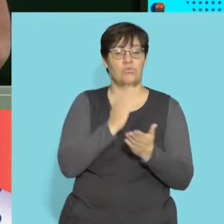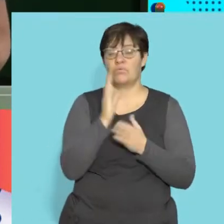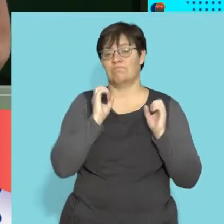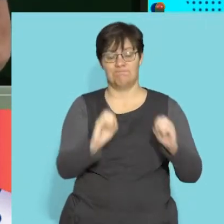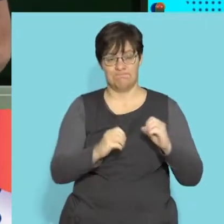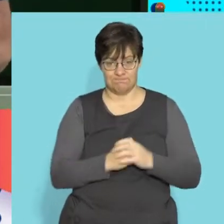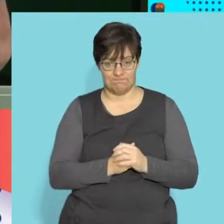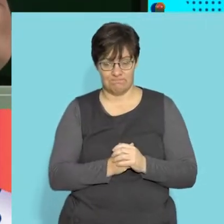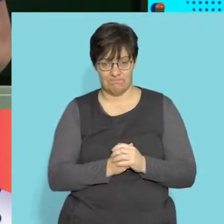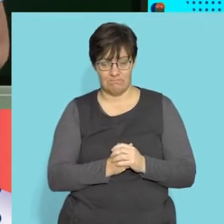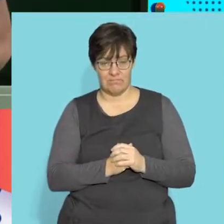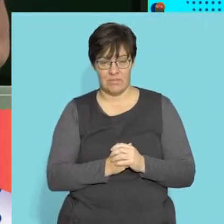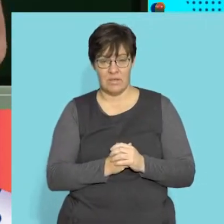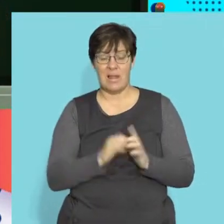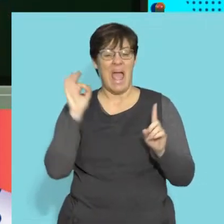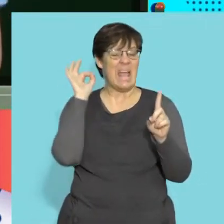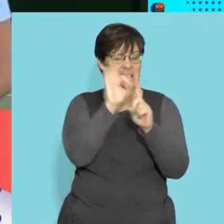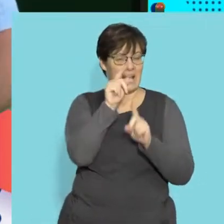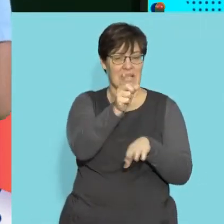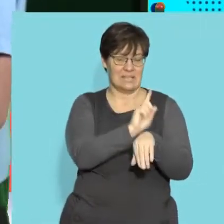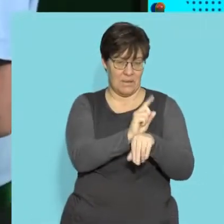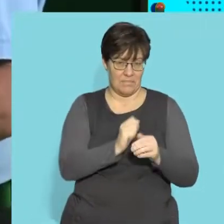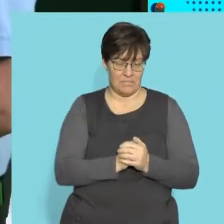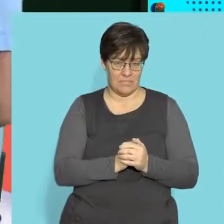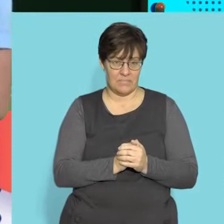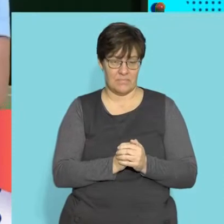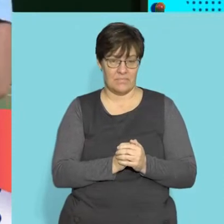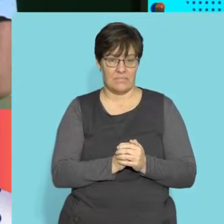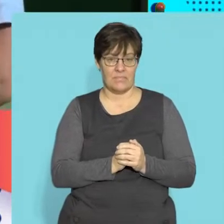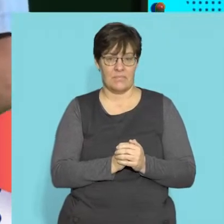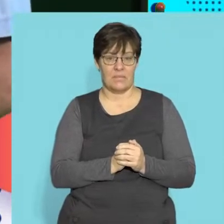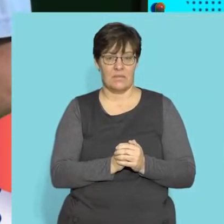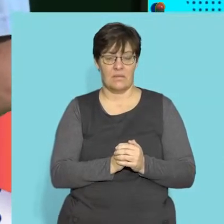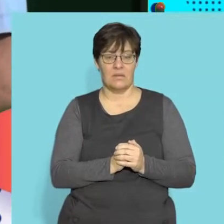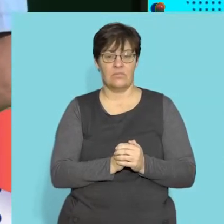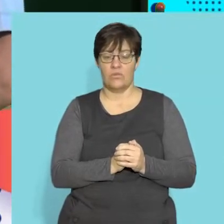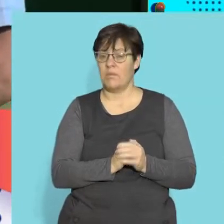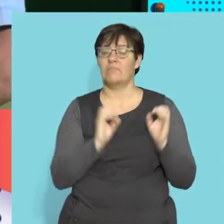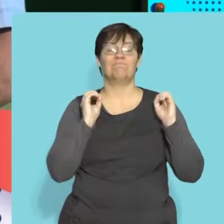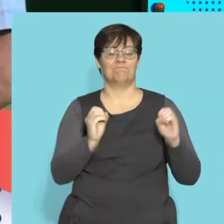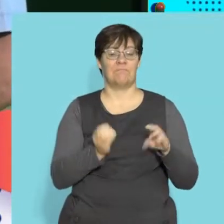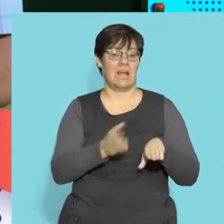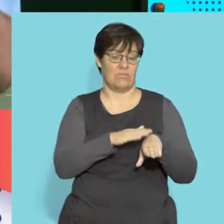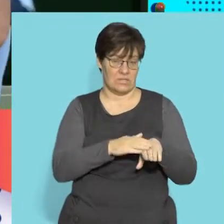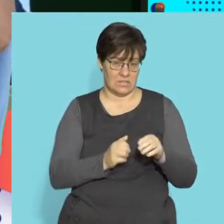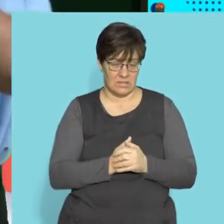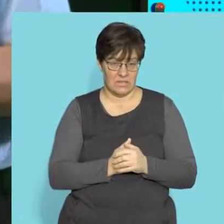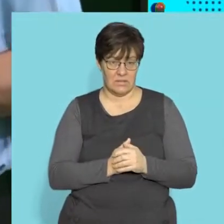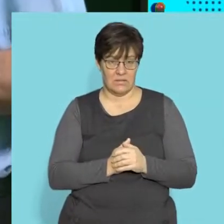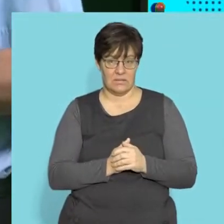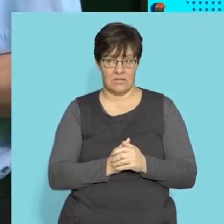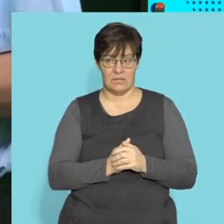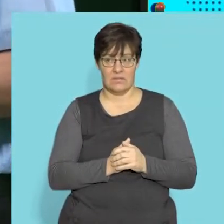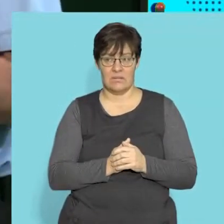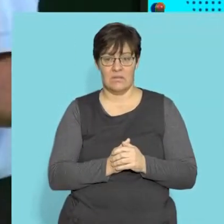passing through the coil at exactly that moment. So when the coil is in this position, there's no current. And it's just as